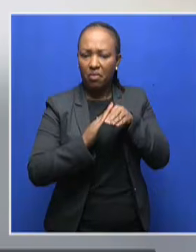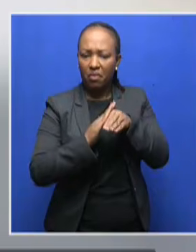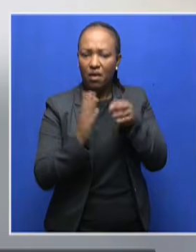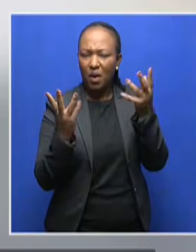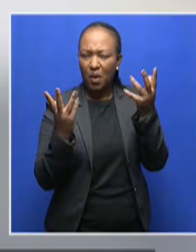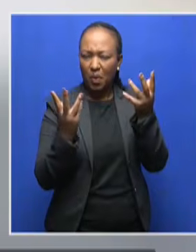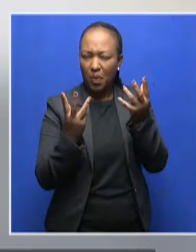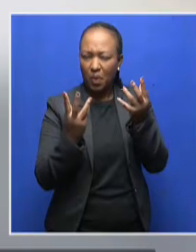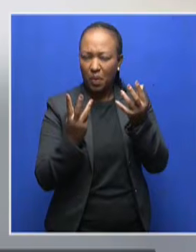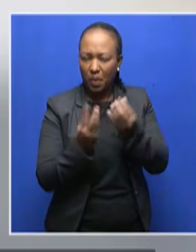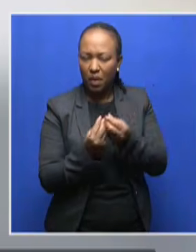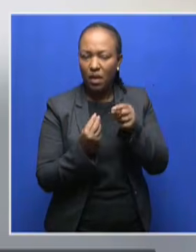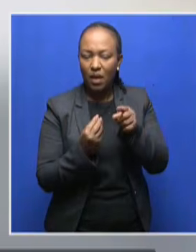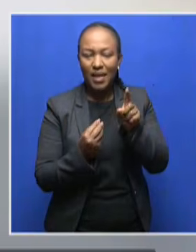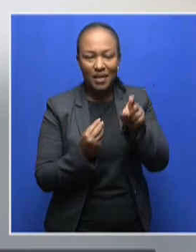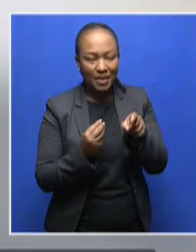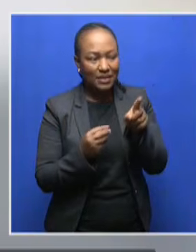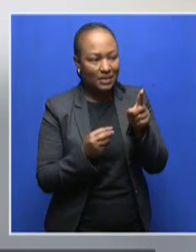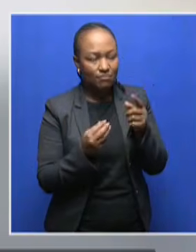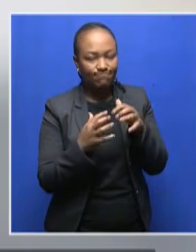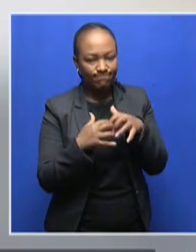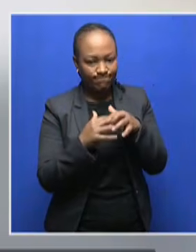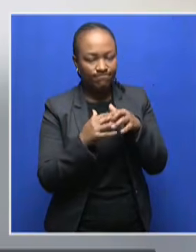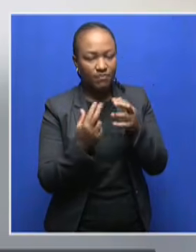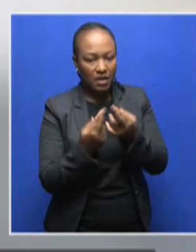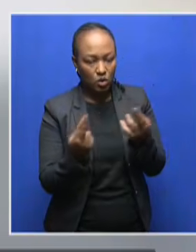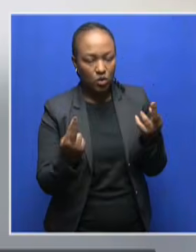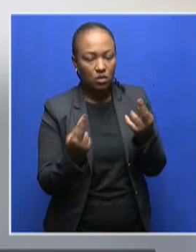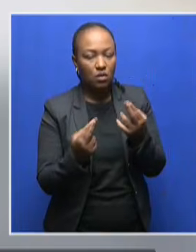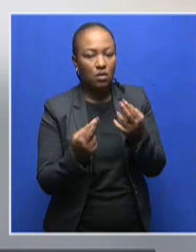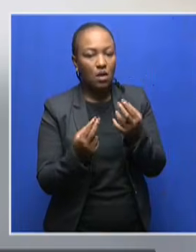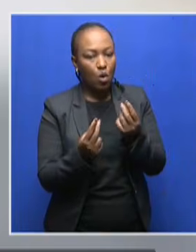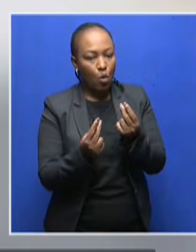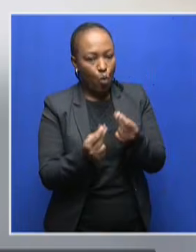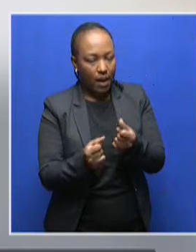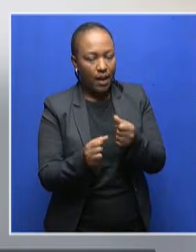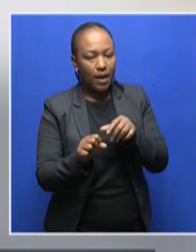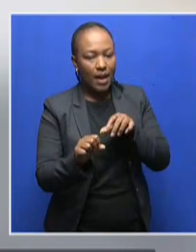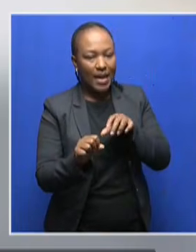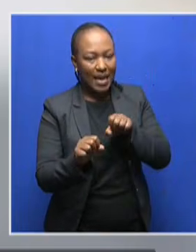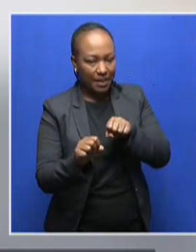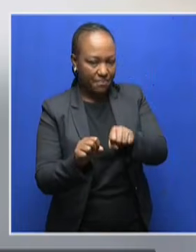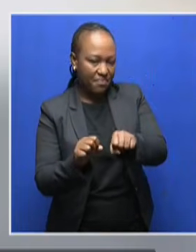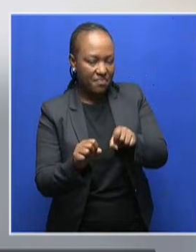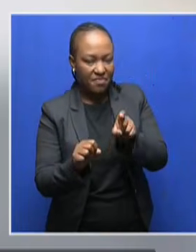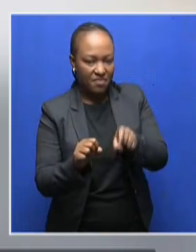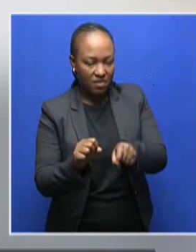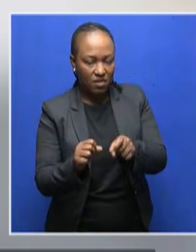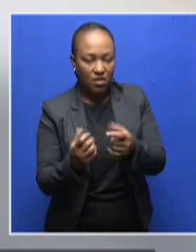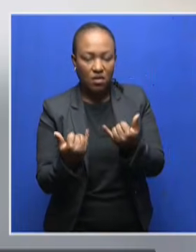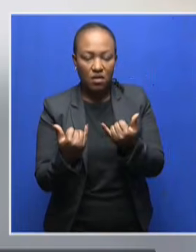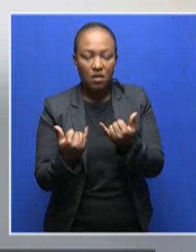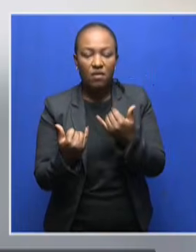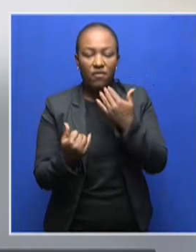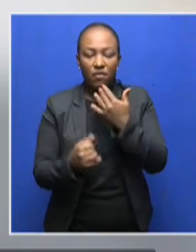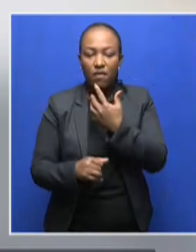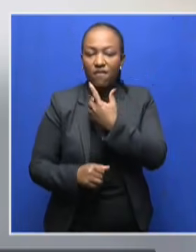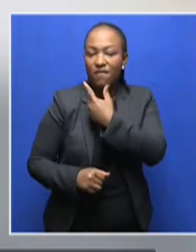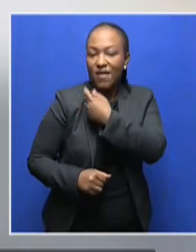need to make sure that they put forward the resources to ensure that we have a quick catch-up, especially of these. Especially for